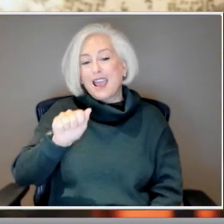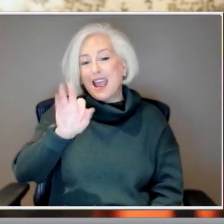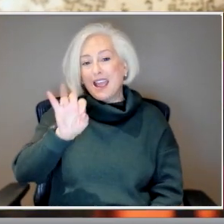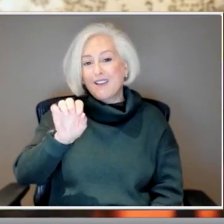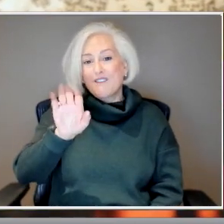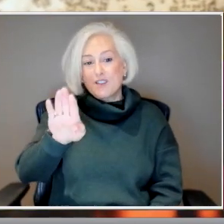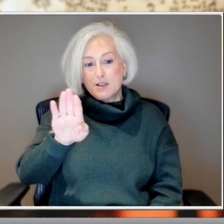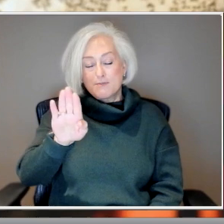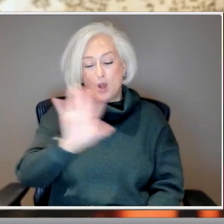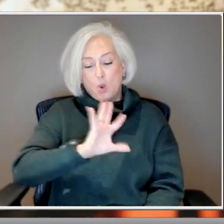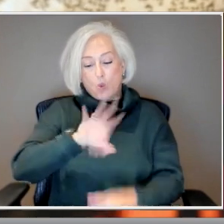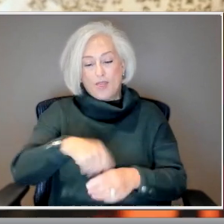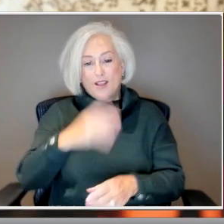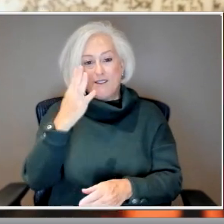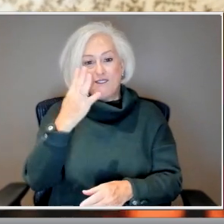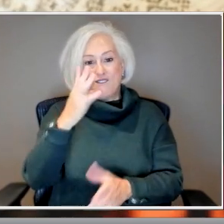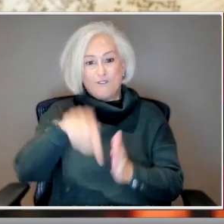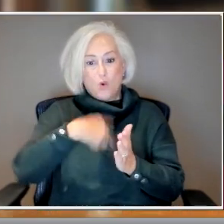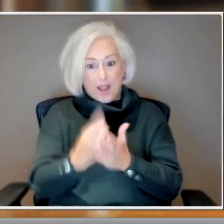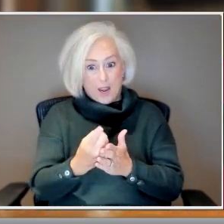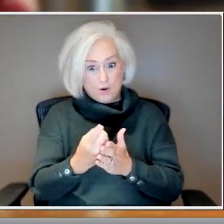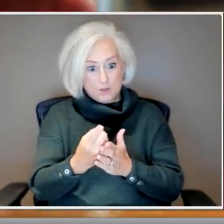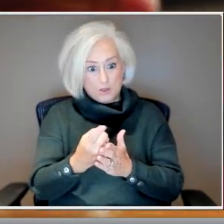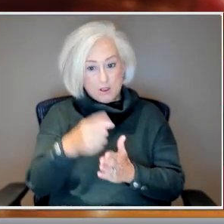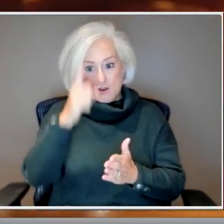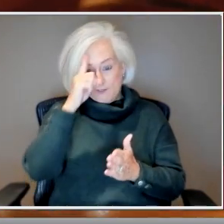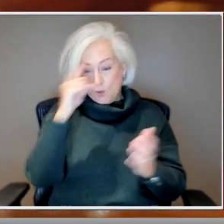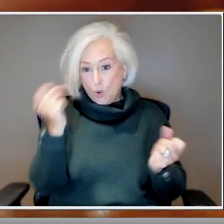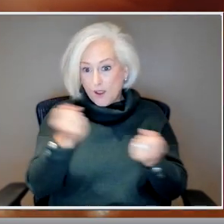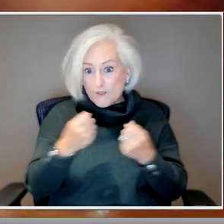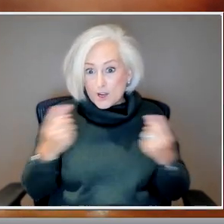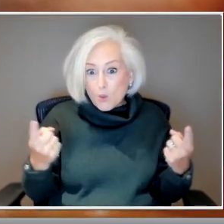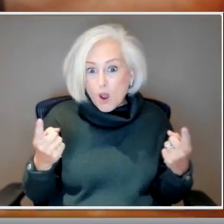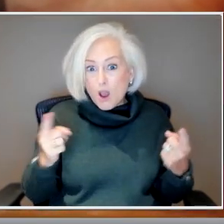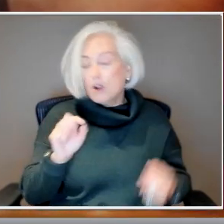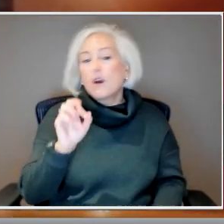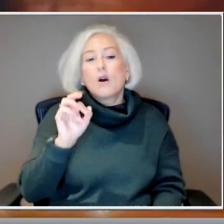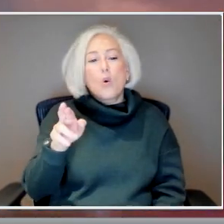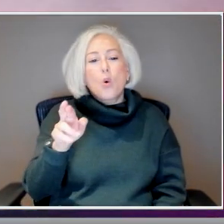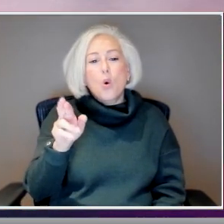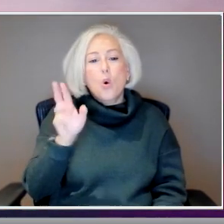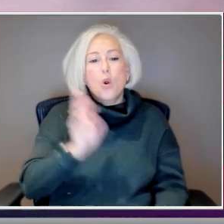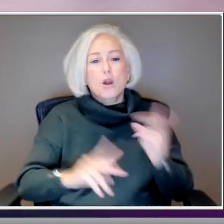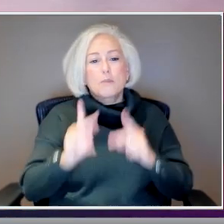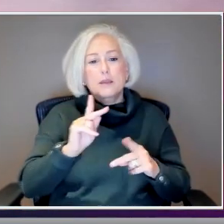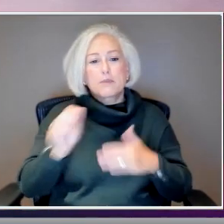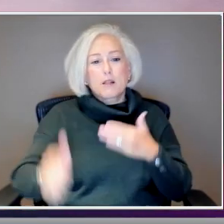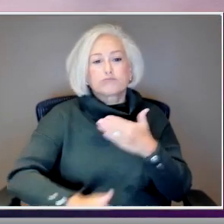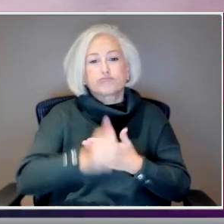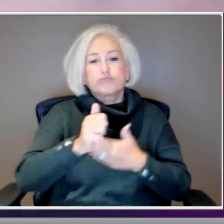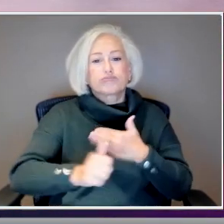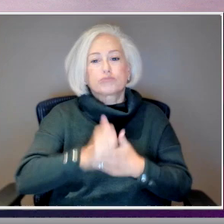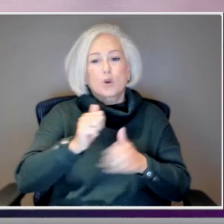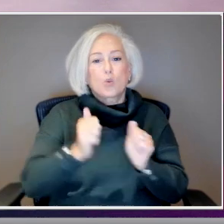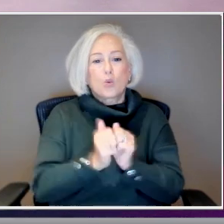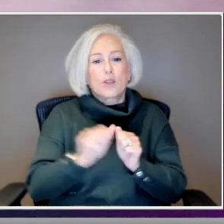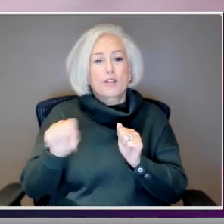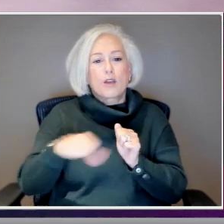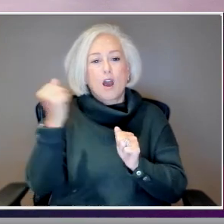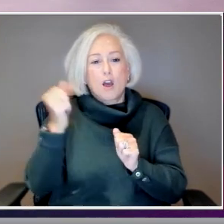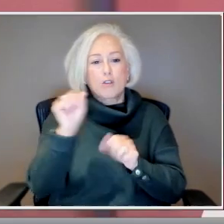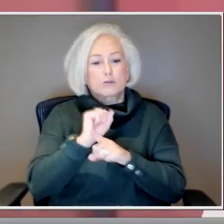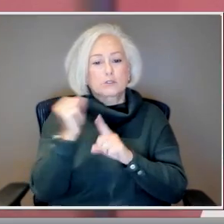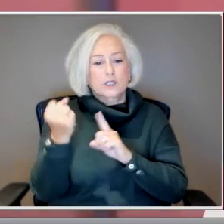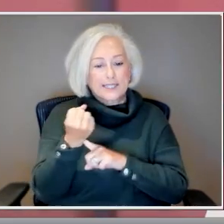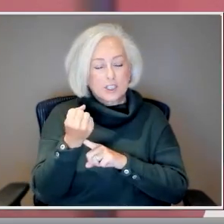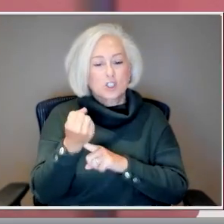hours. Is that for everyone or just people who are at risk with underlying conditions? That's a really good question. So